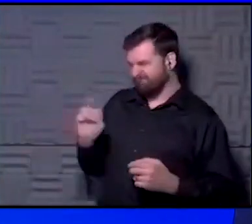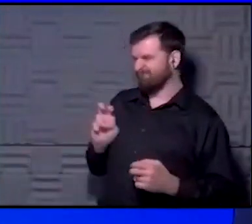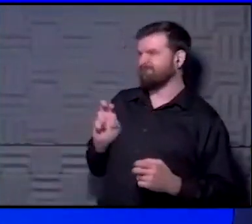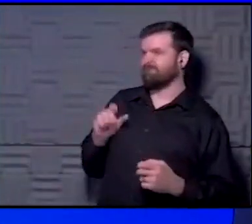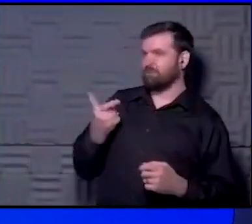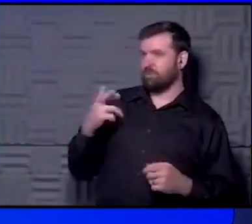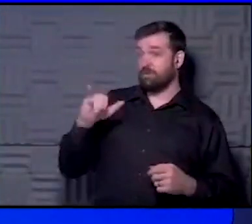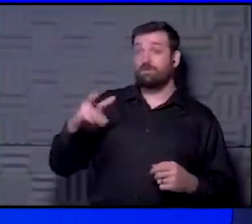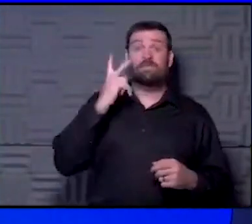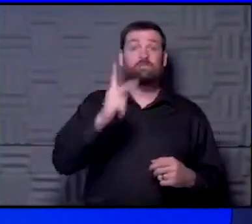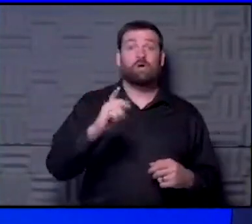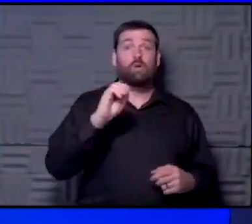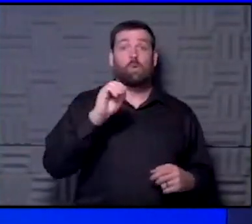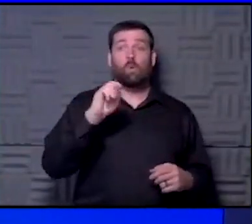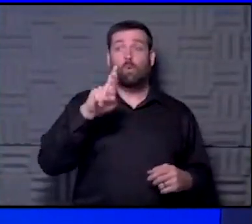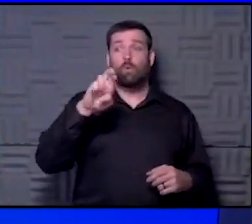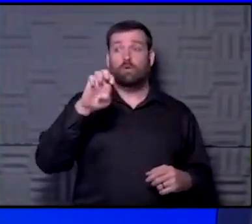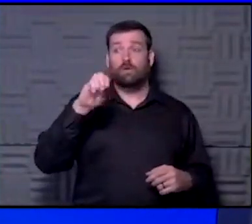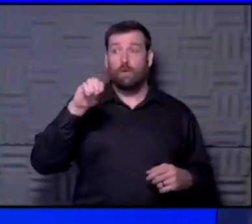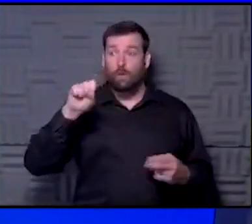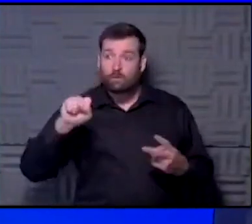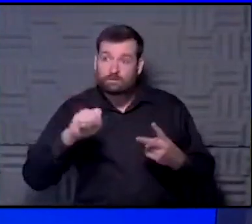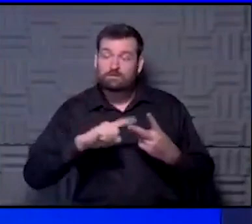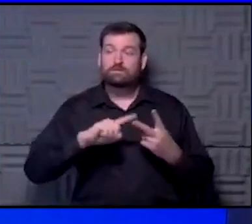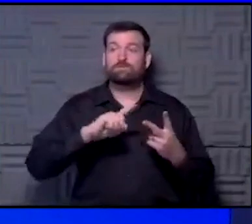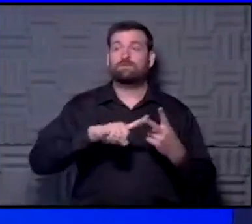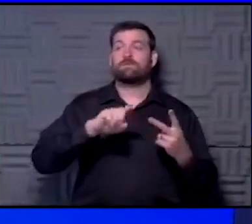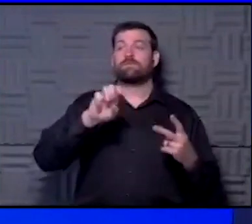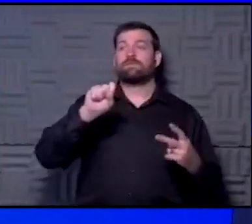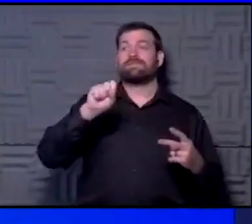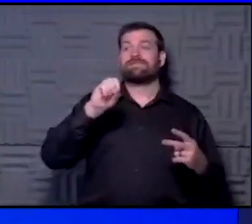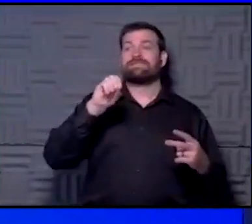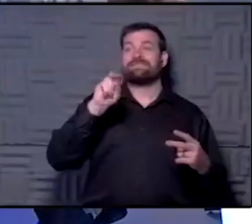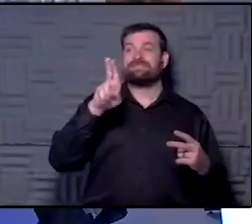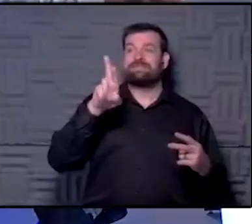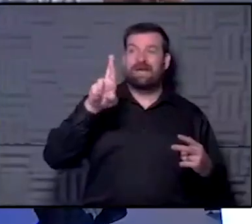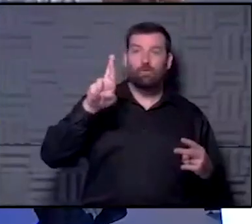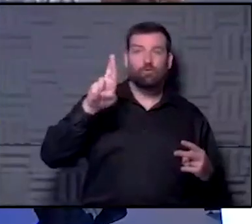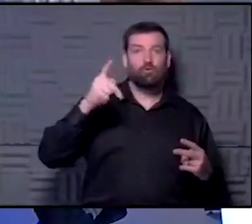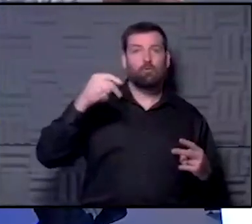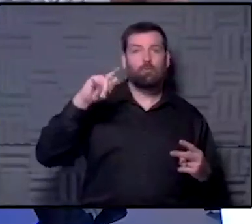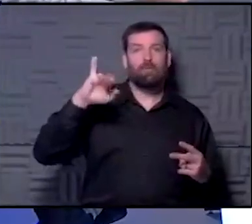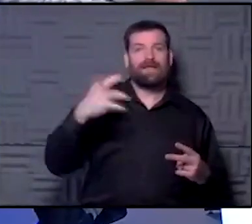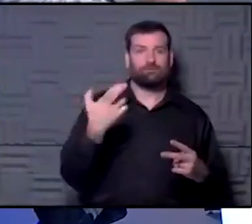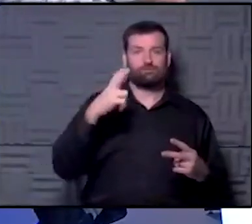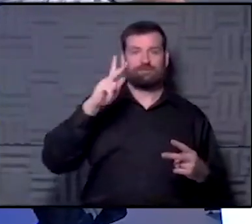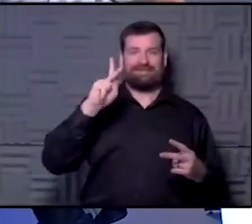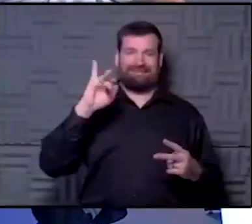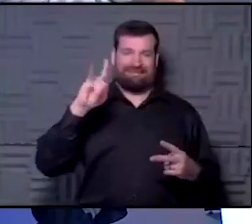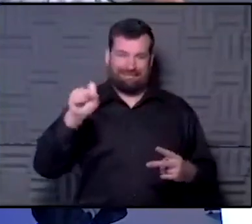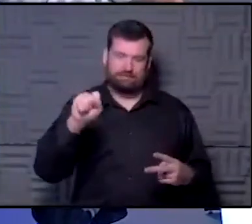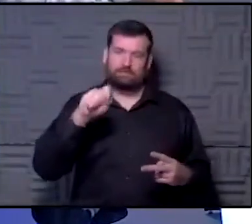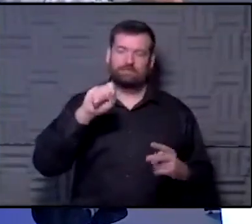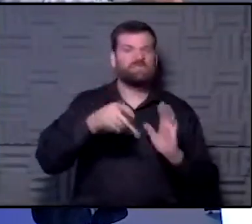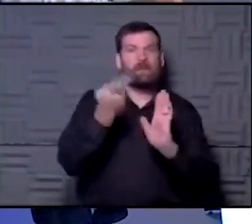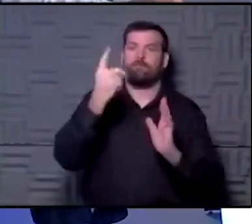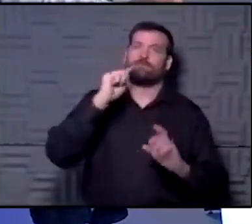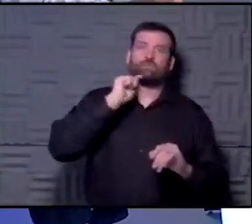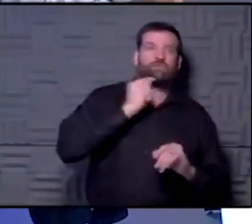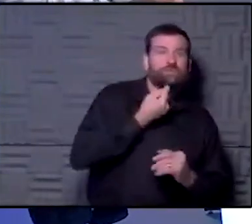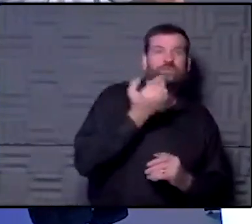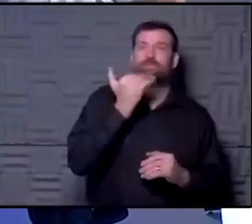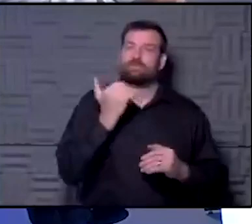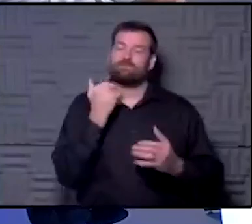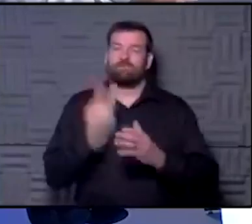Facebook that Oreos are nutritious and Sour Patch Kids are doubly nutritious because Oh, they're sweet boy. and sour. I have to- So have to I'll research use that. those